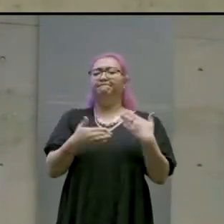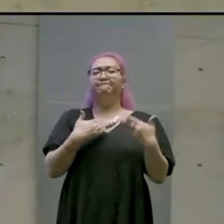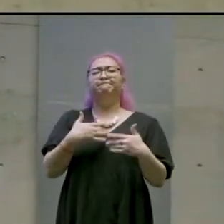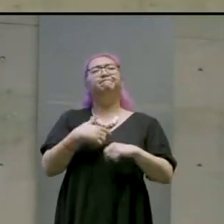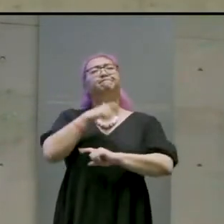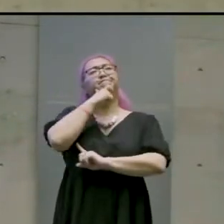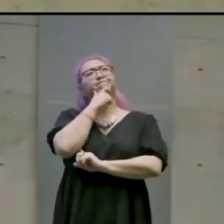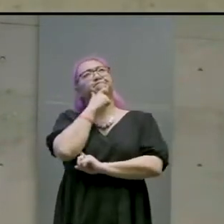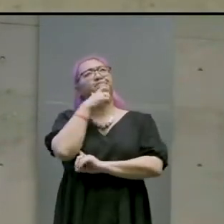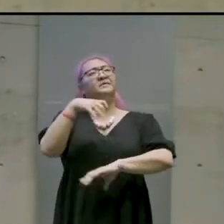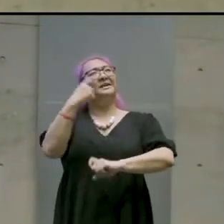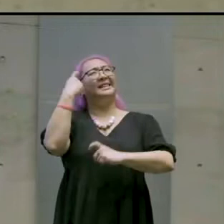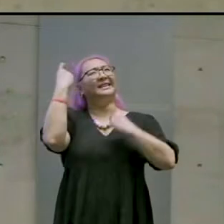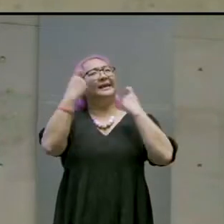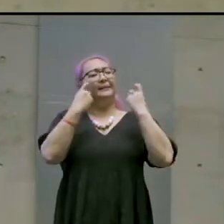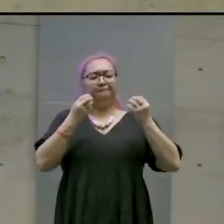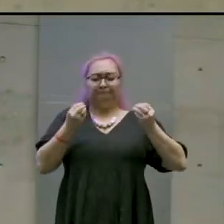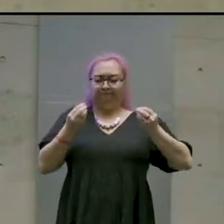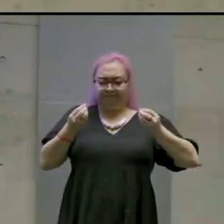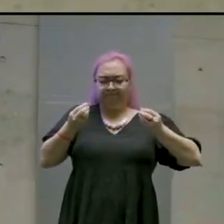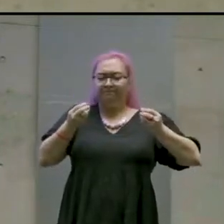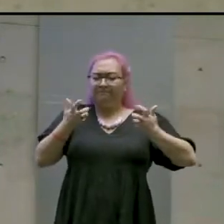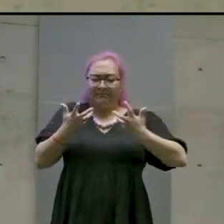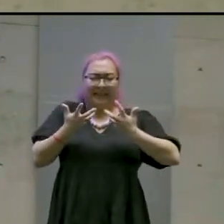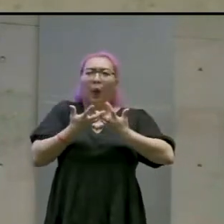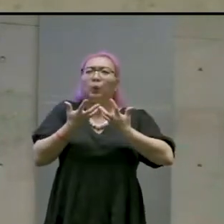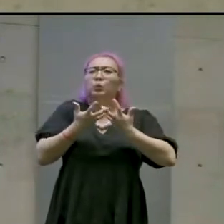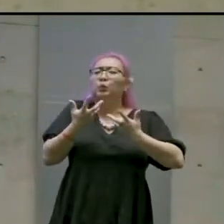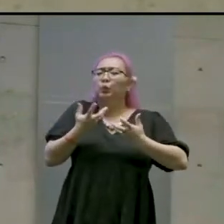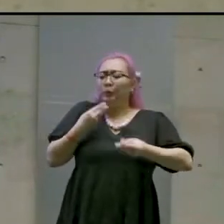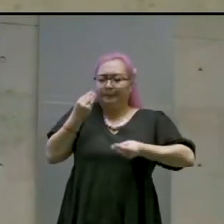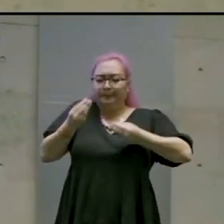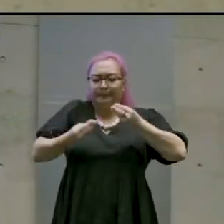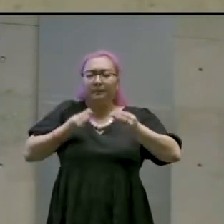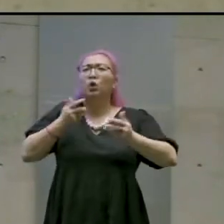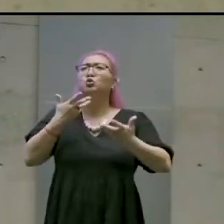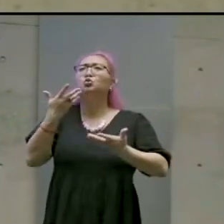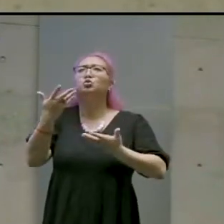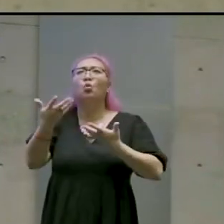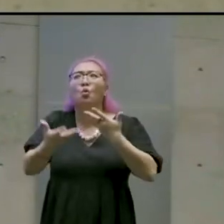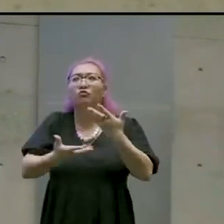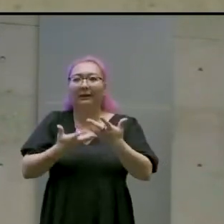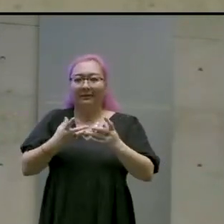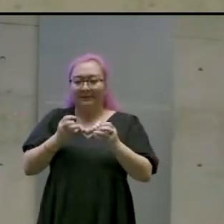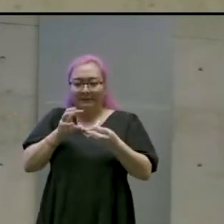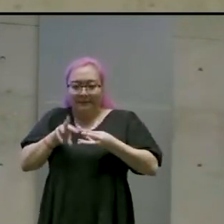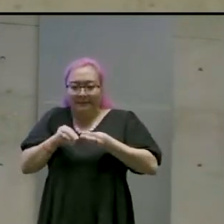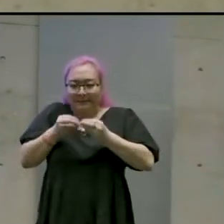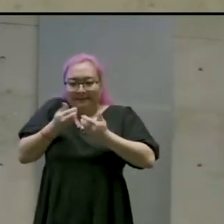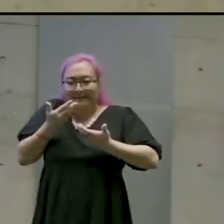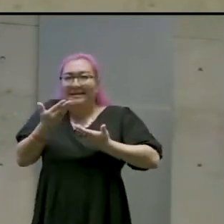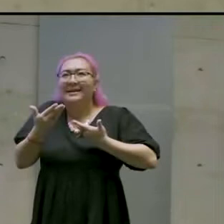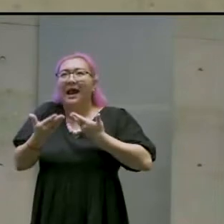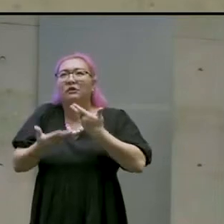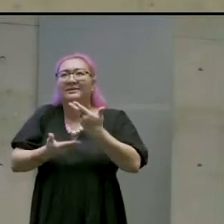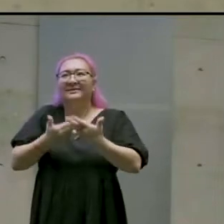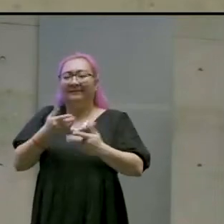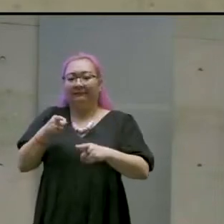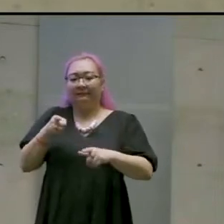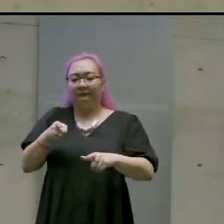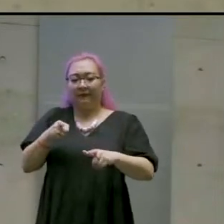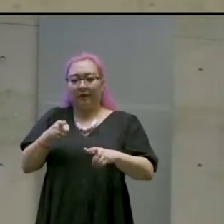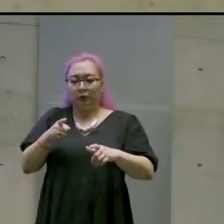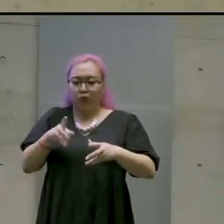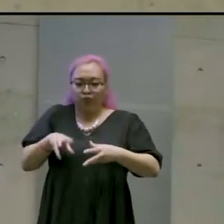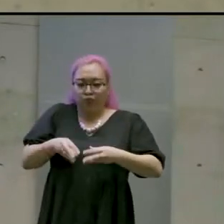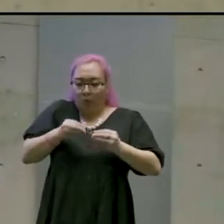I want to find the language. I want to find out, how do I talk about story? How do I talk about narrative with terminology that